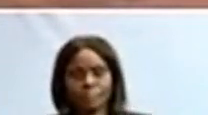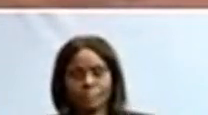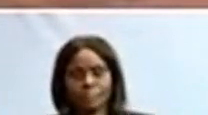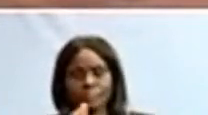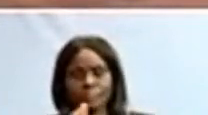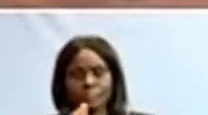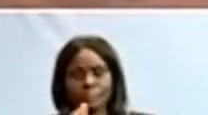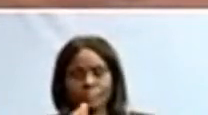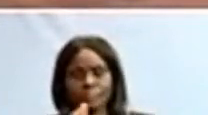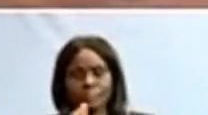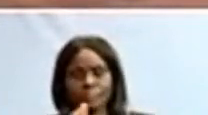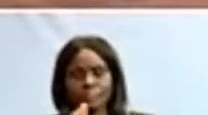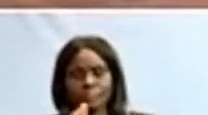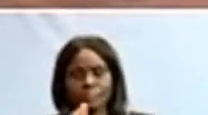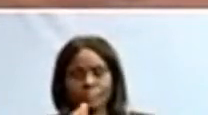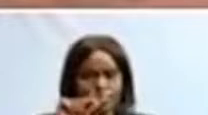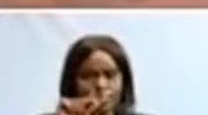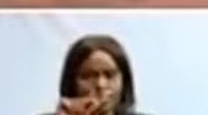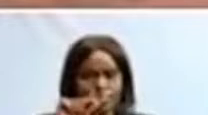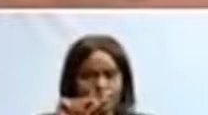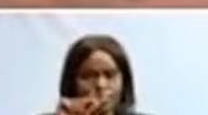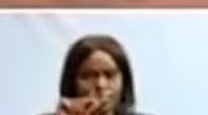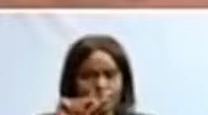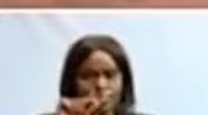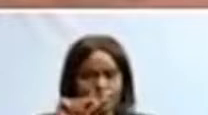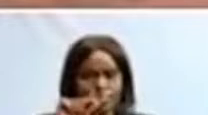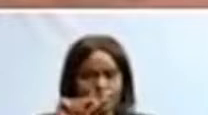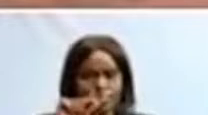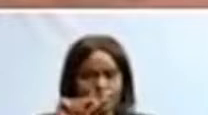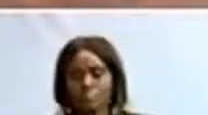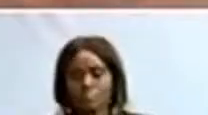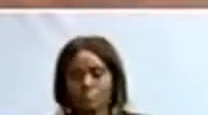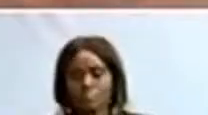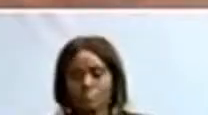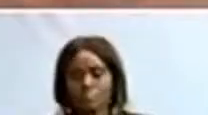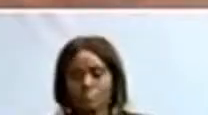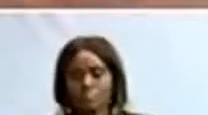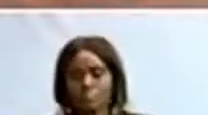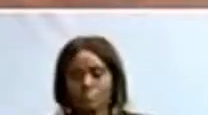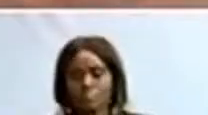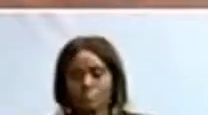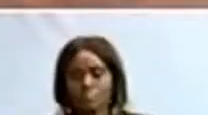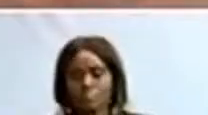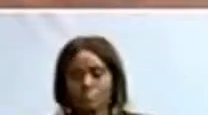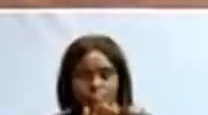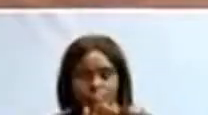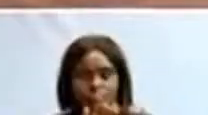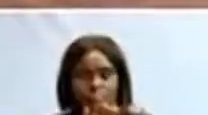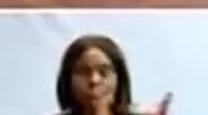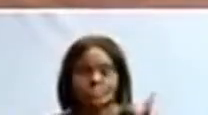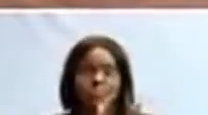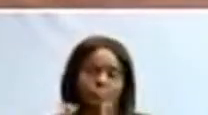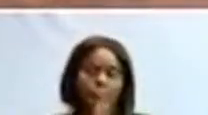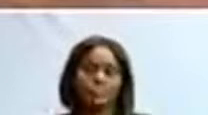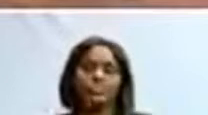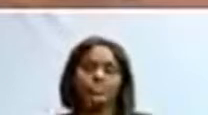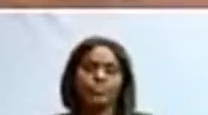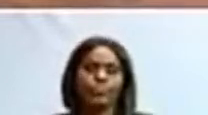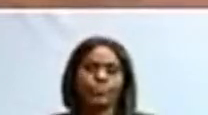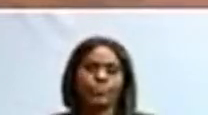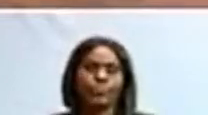the 2024 debt liquidation plan. Below is liquidation plan.